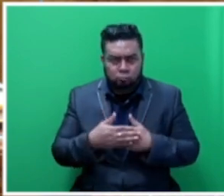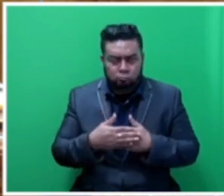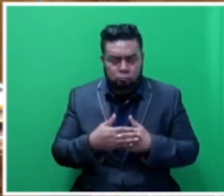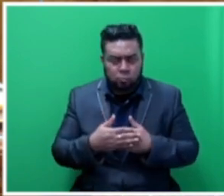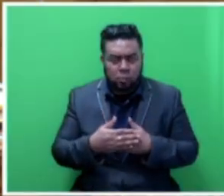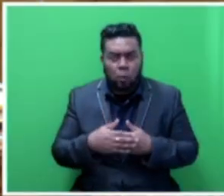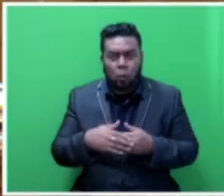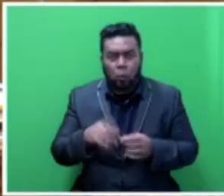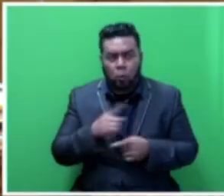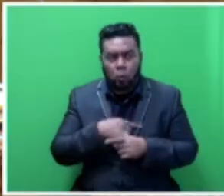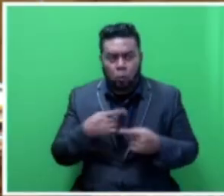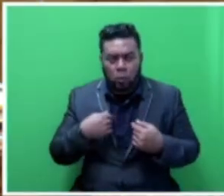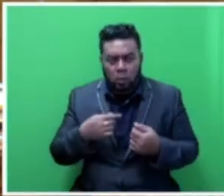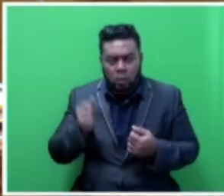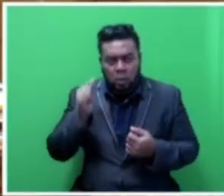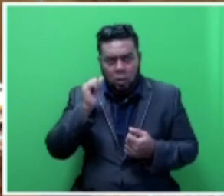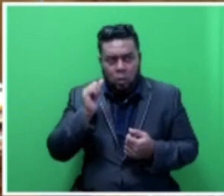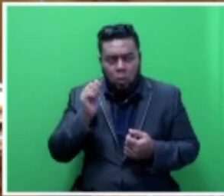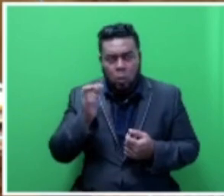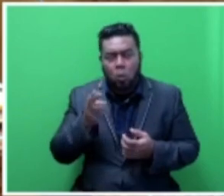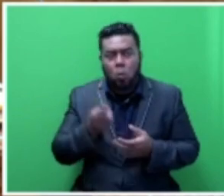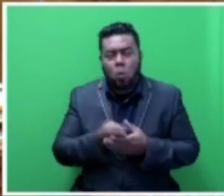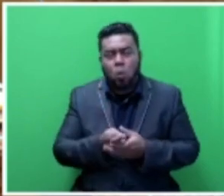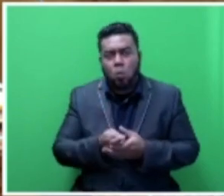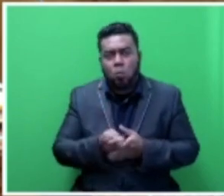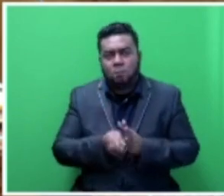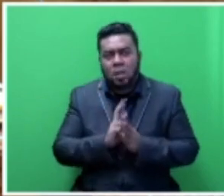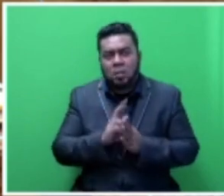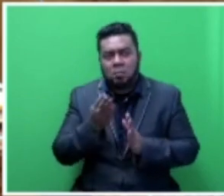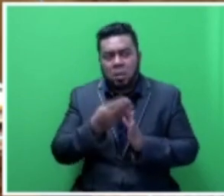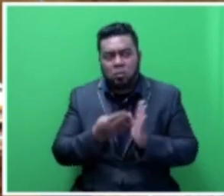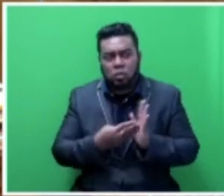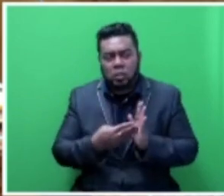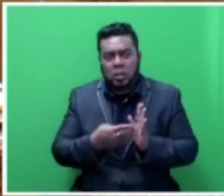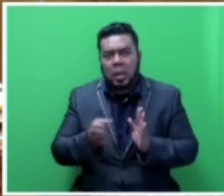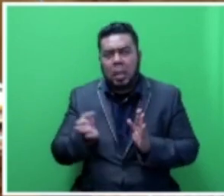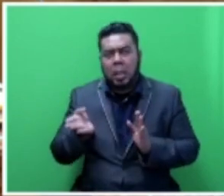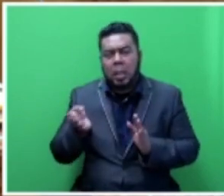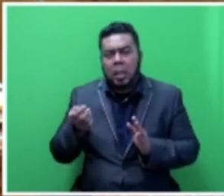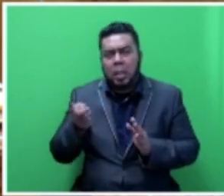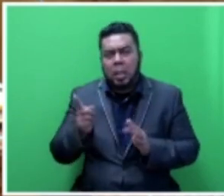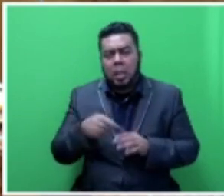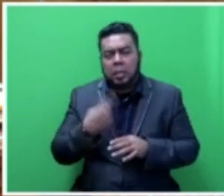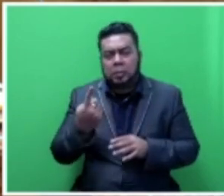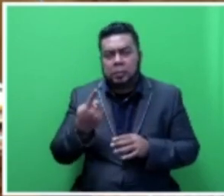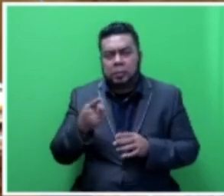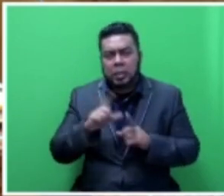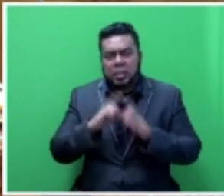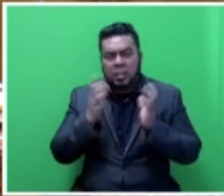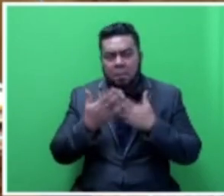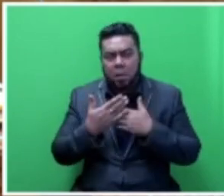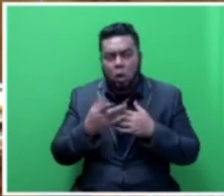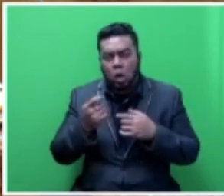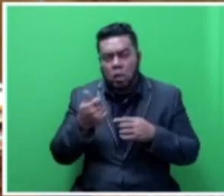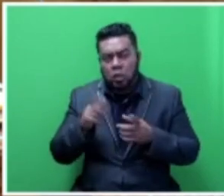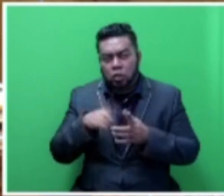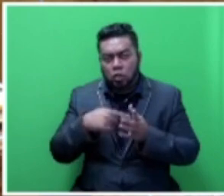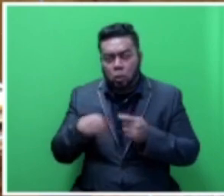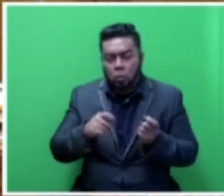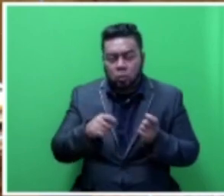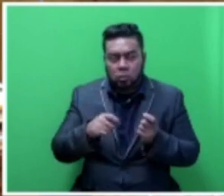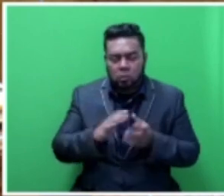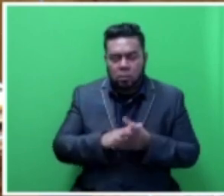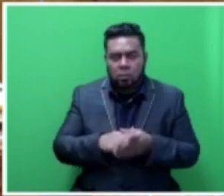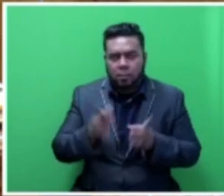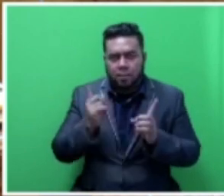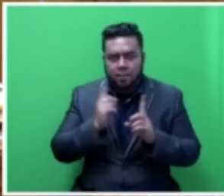Sir, we expected a revised budget in late December or early January, and this is in line with the